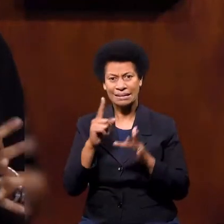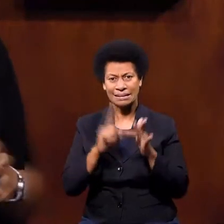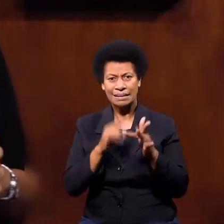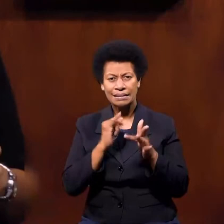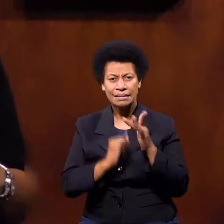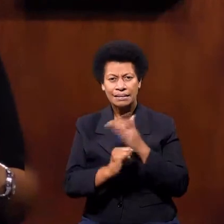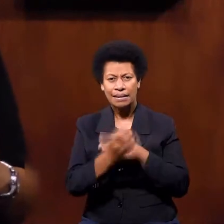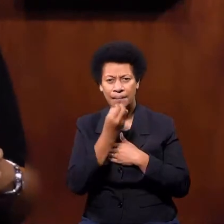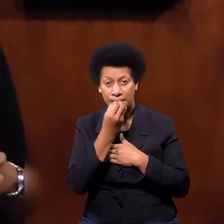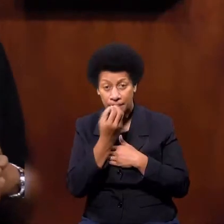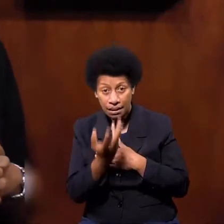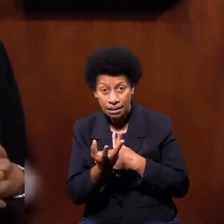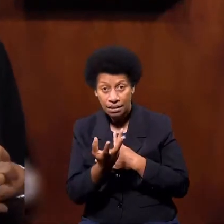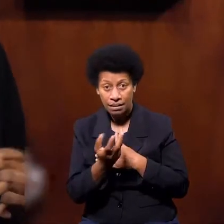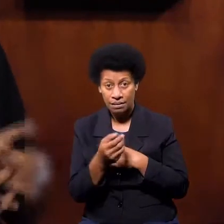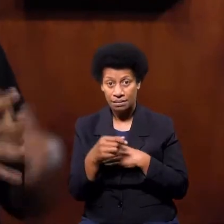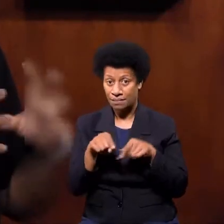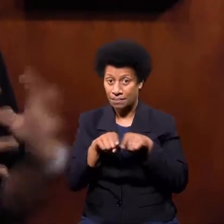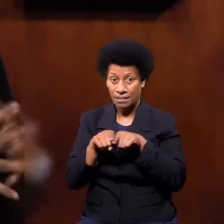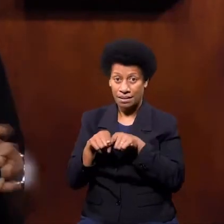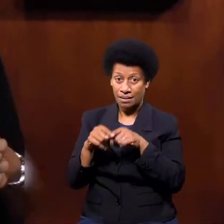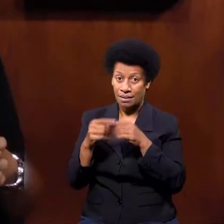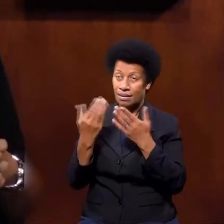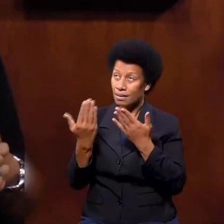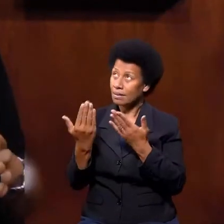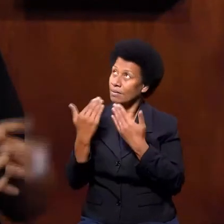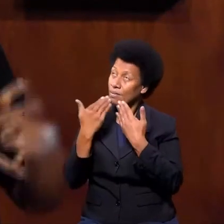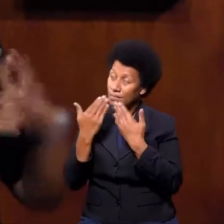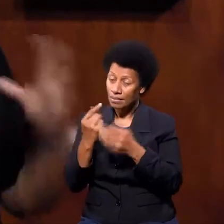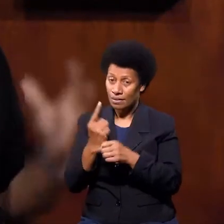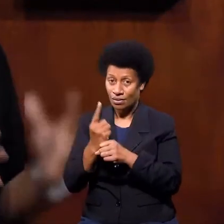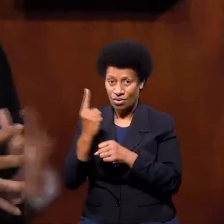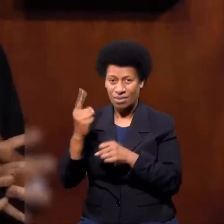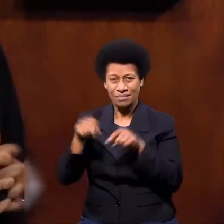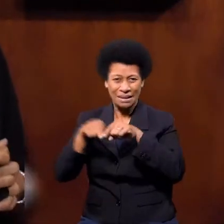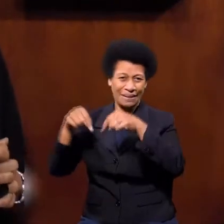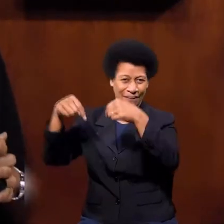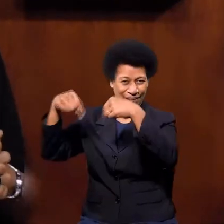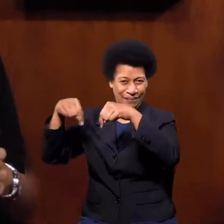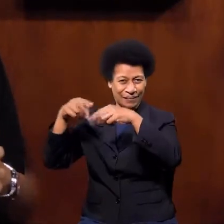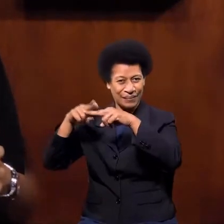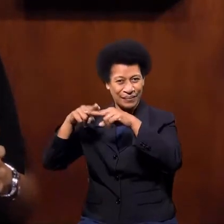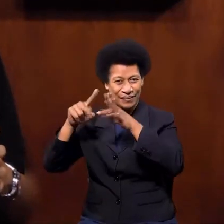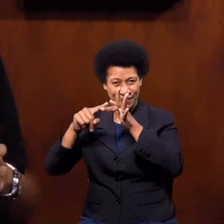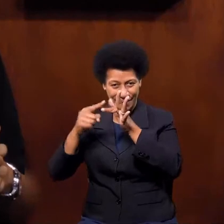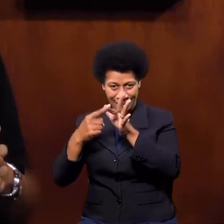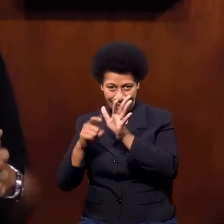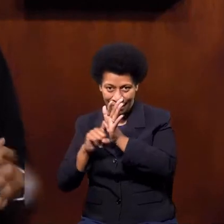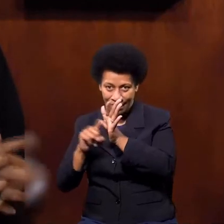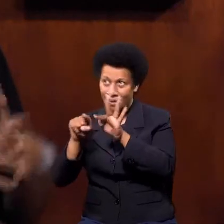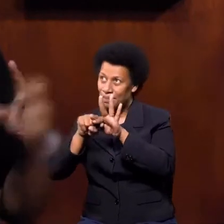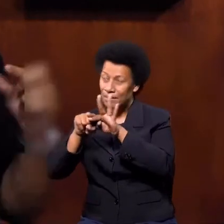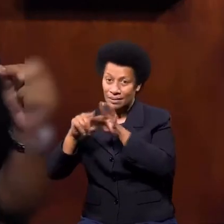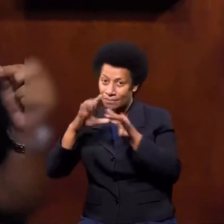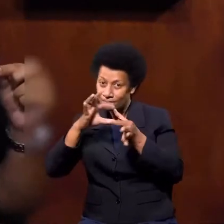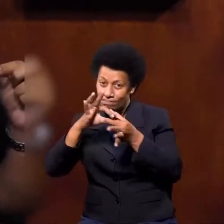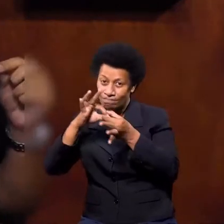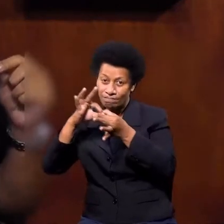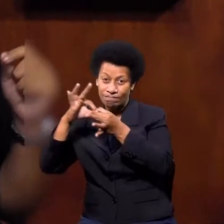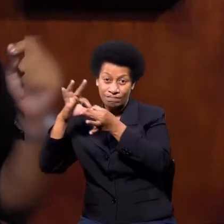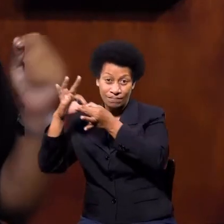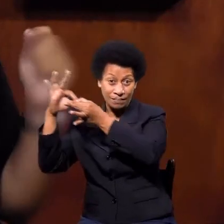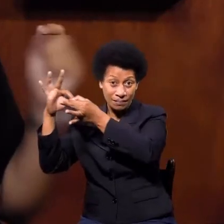have mentioned, if fearing the Lord or the work of the Holy Spirit is a fabric, the